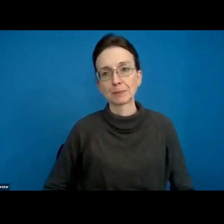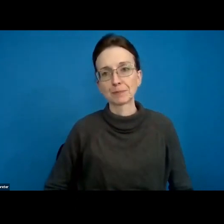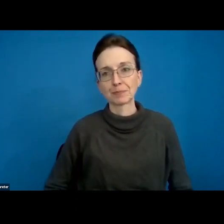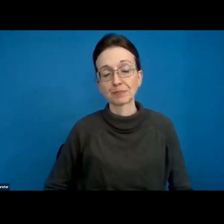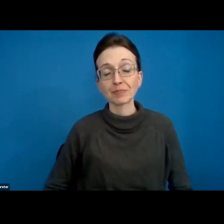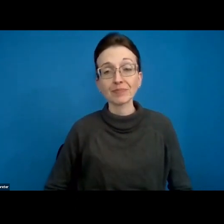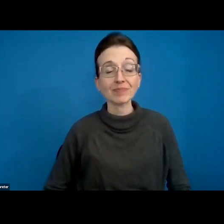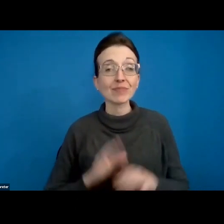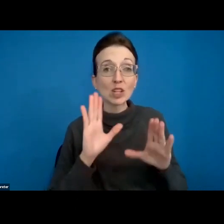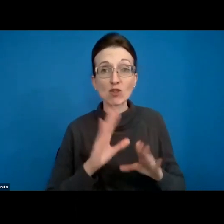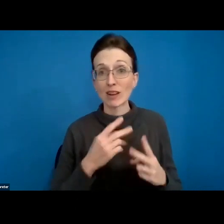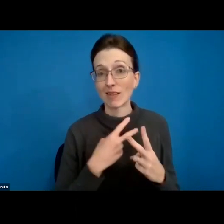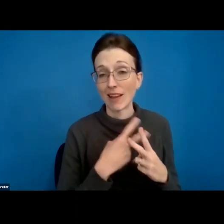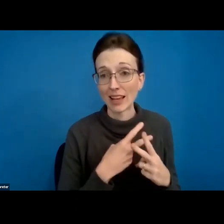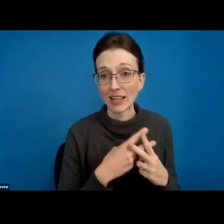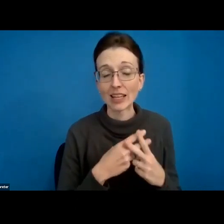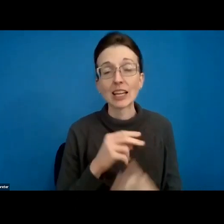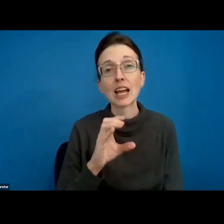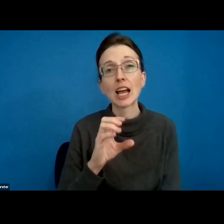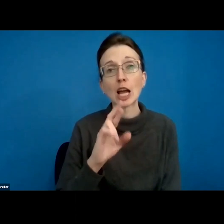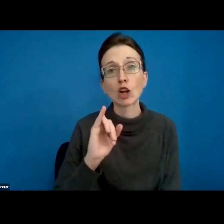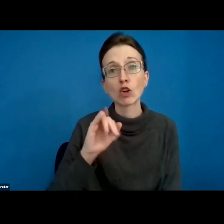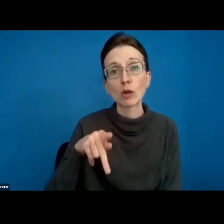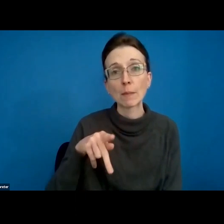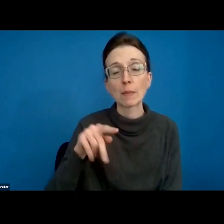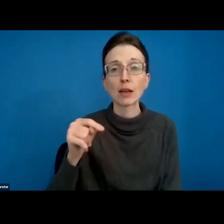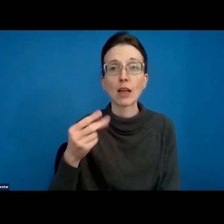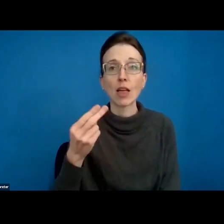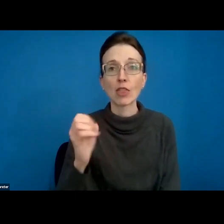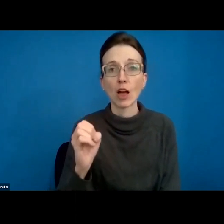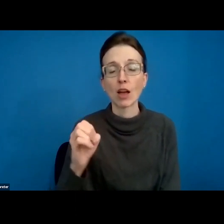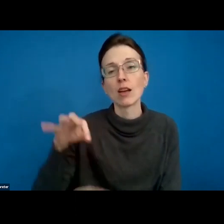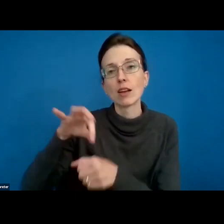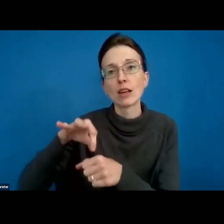great hashtags. Crip the Vote is one of them, which is